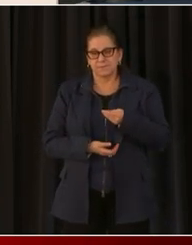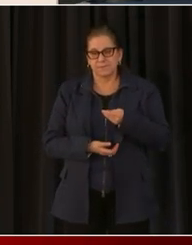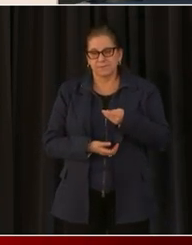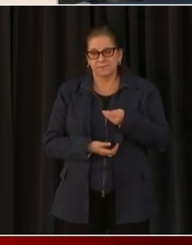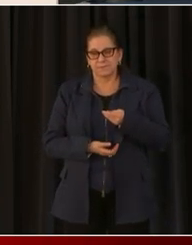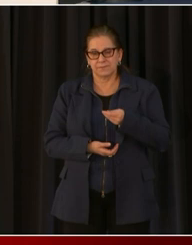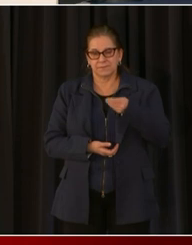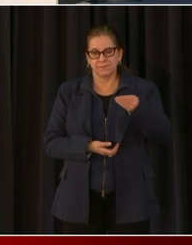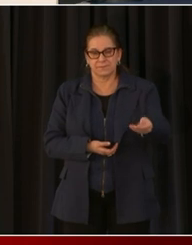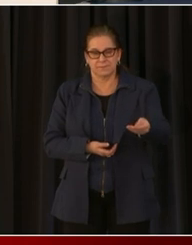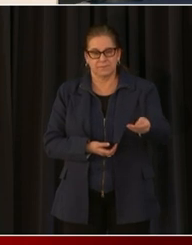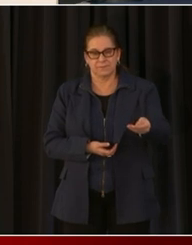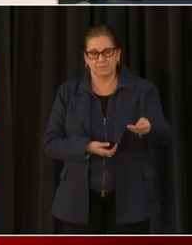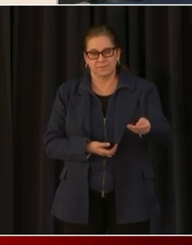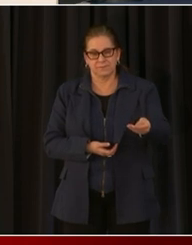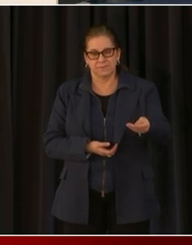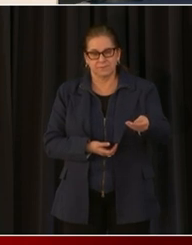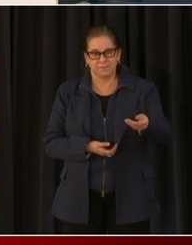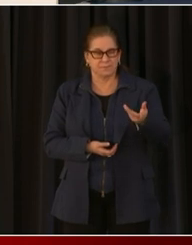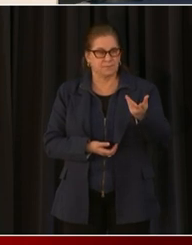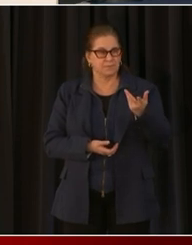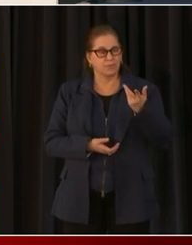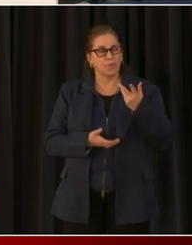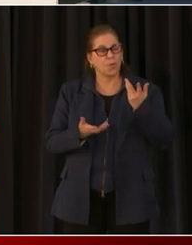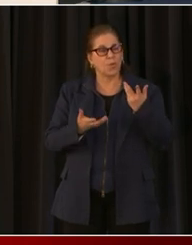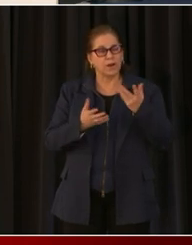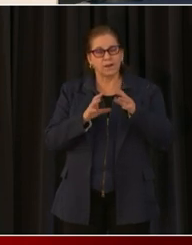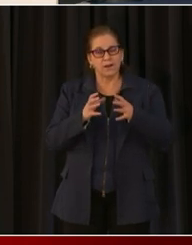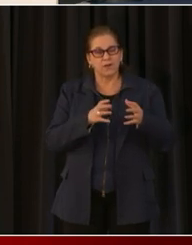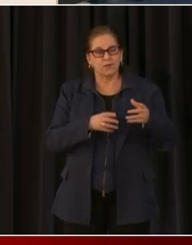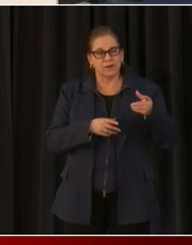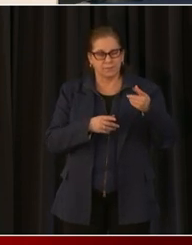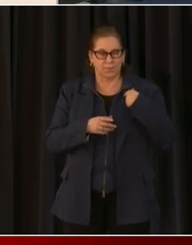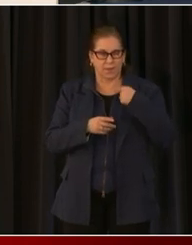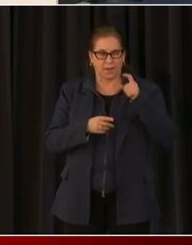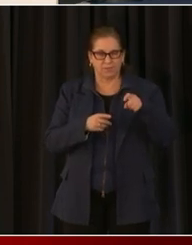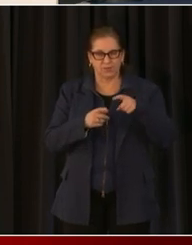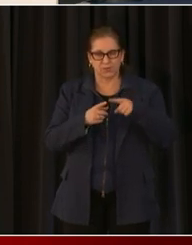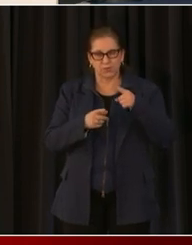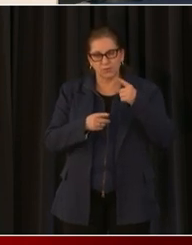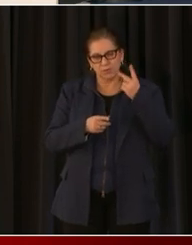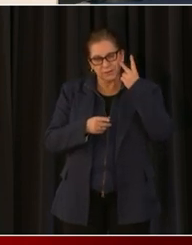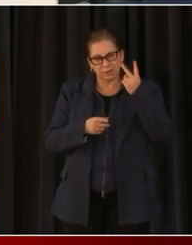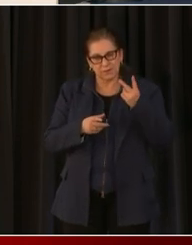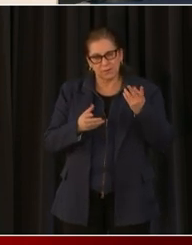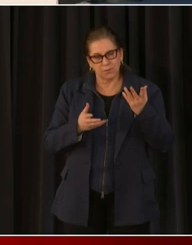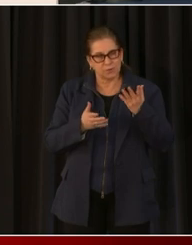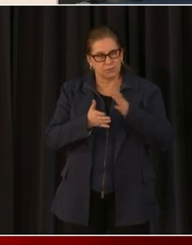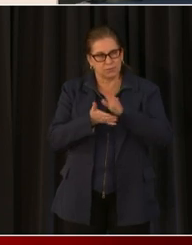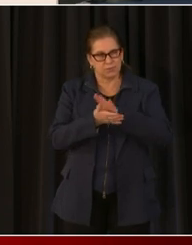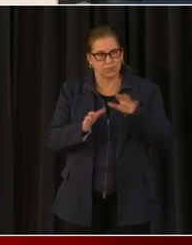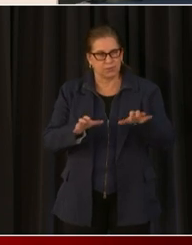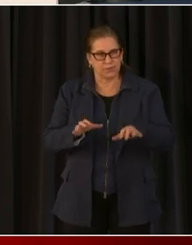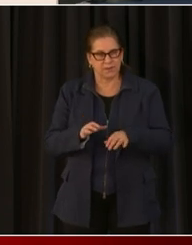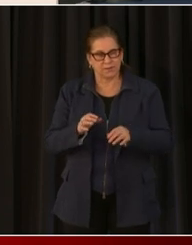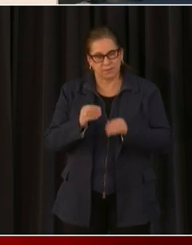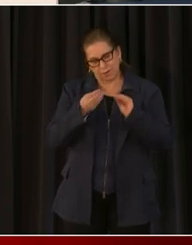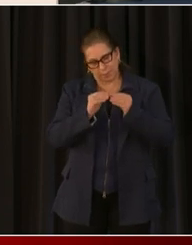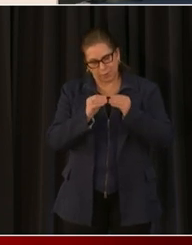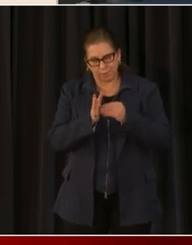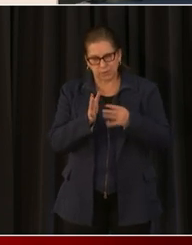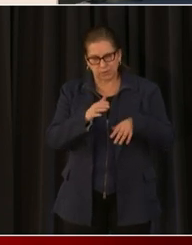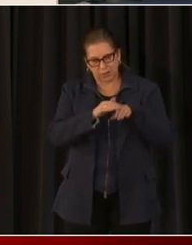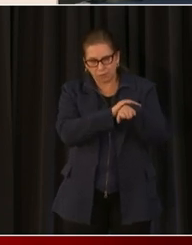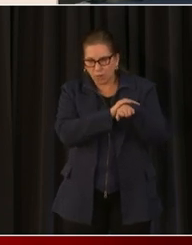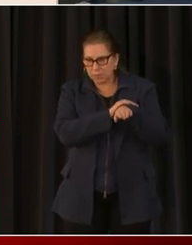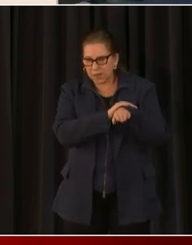higher percentage of students that fall into these categories or identified as at risk. Thank you. Yes,